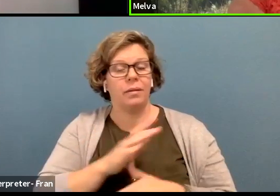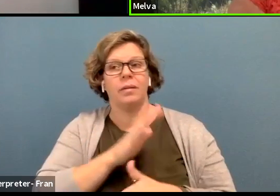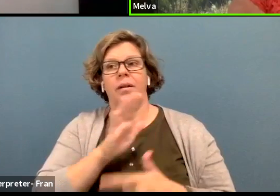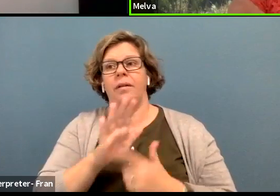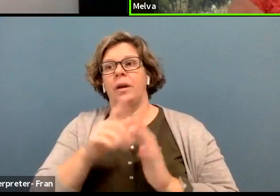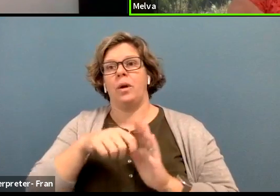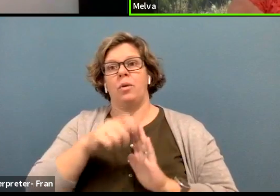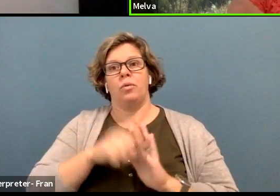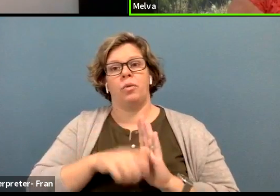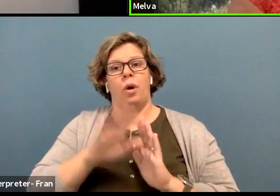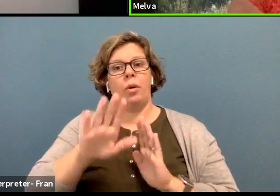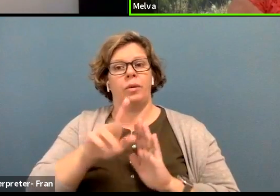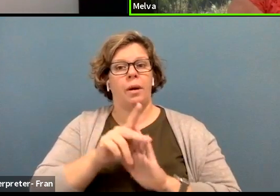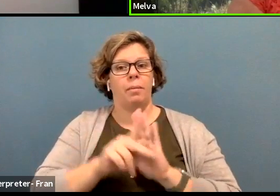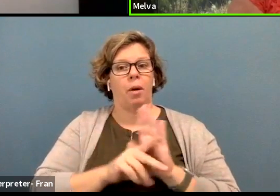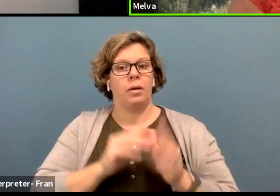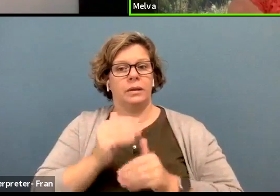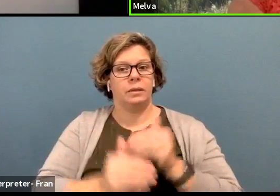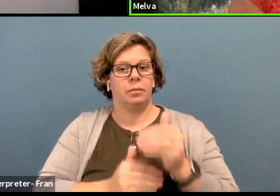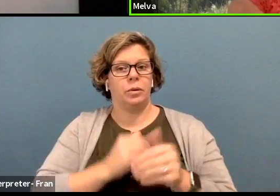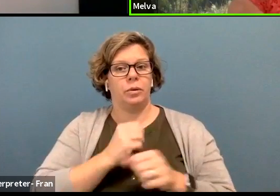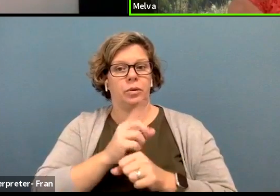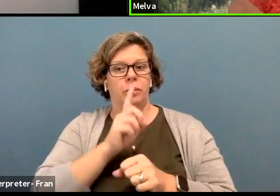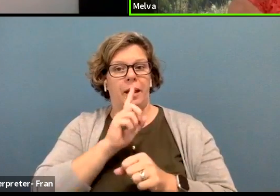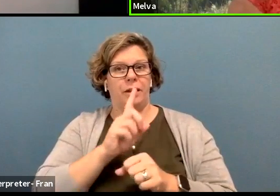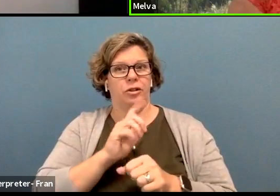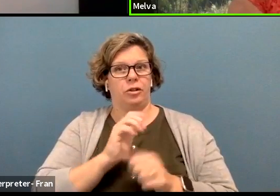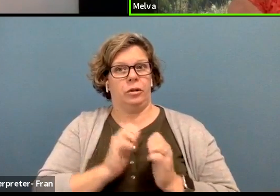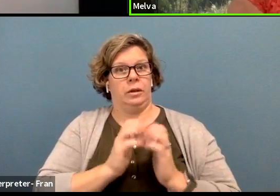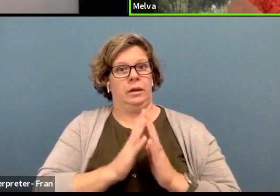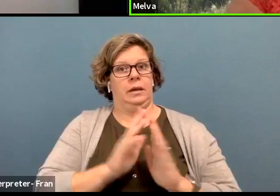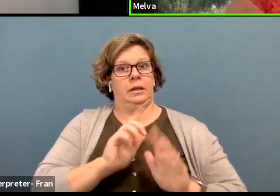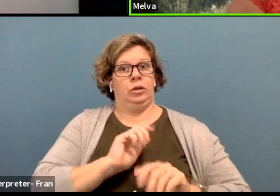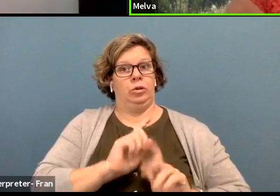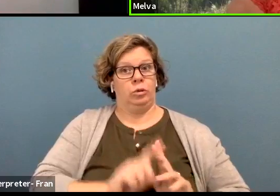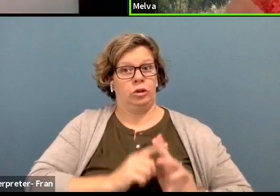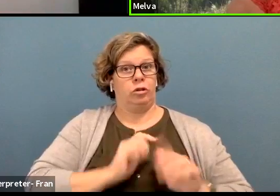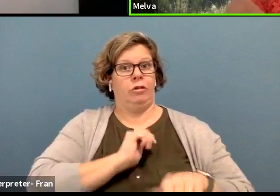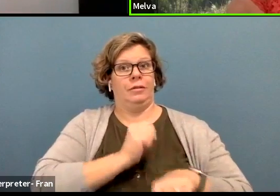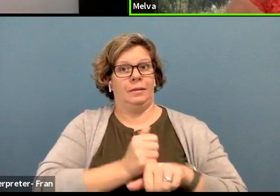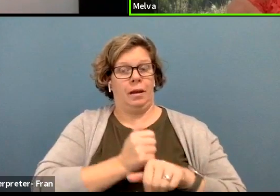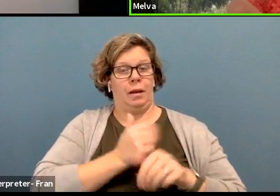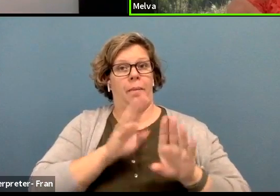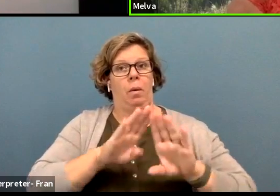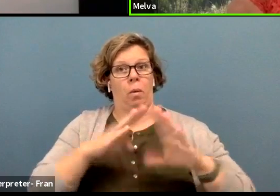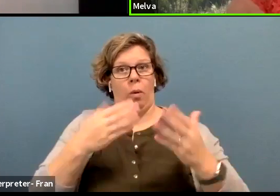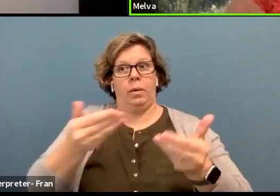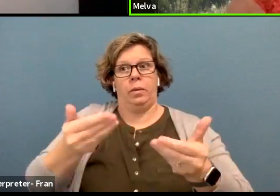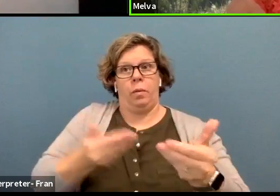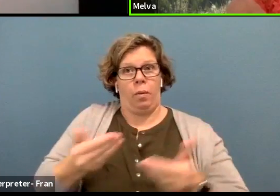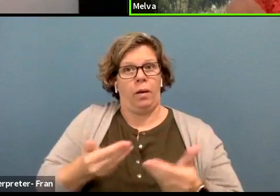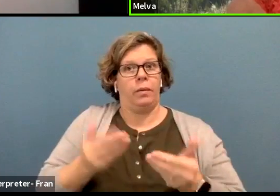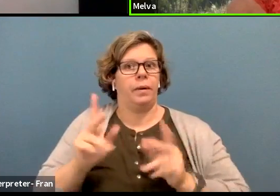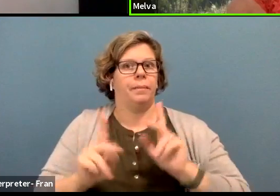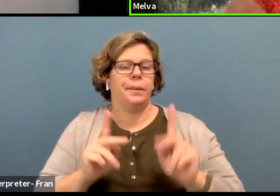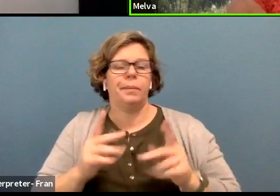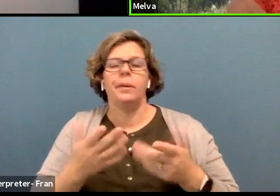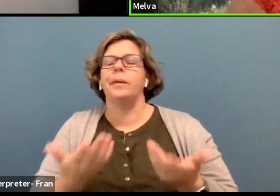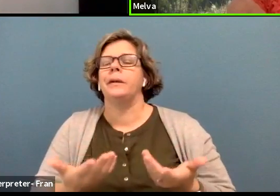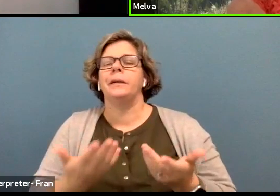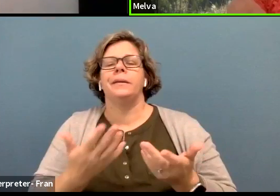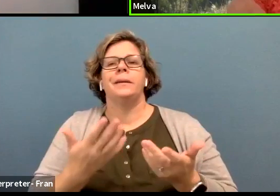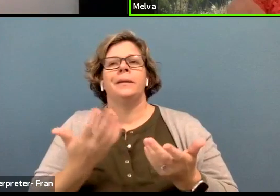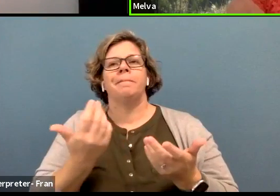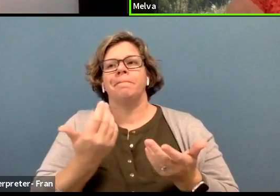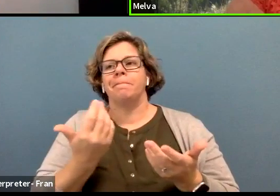their policies and procedures to get them started, to open the doors. So anything that you've done